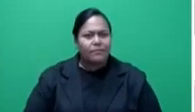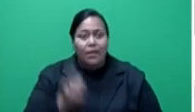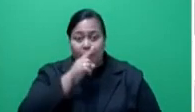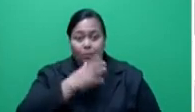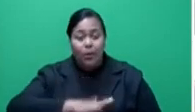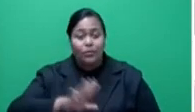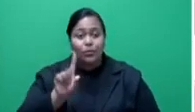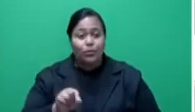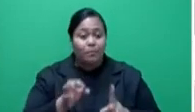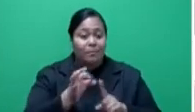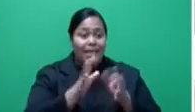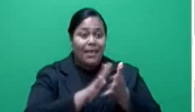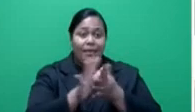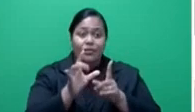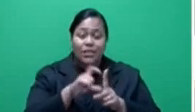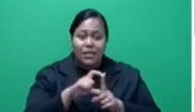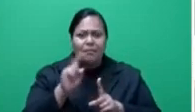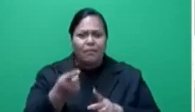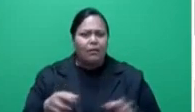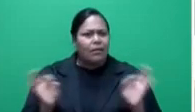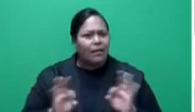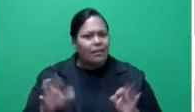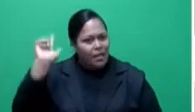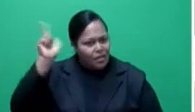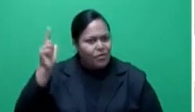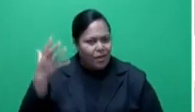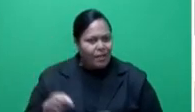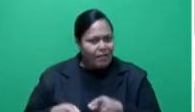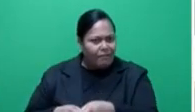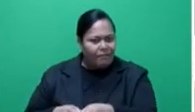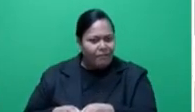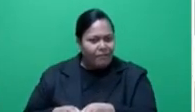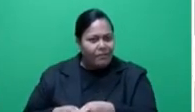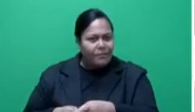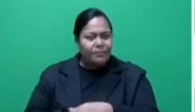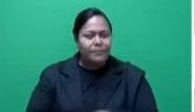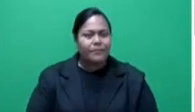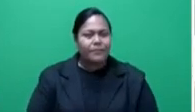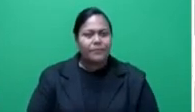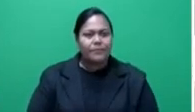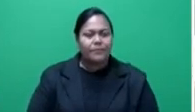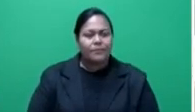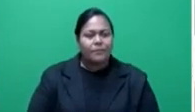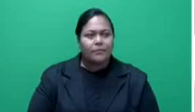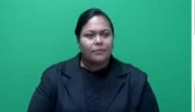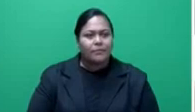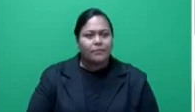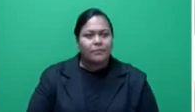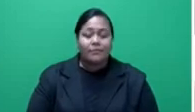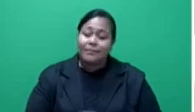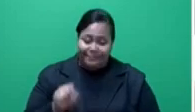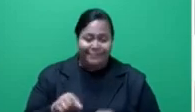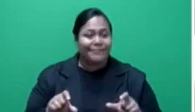but there's nobody of a PhD qualification at FNU in that particular area of discipline. These are the